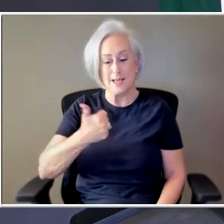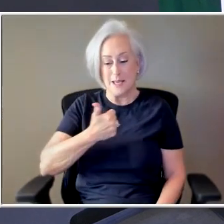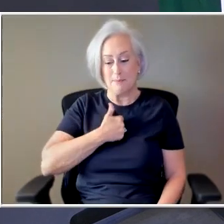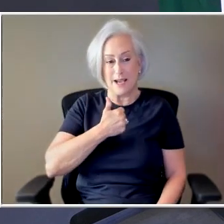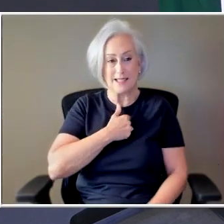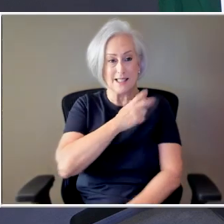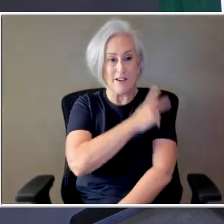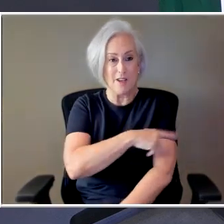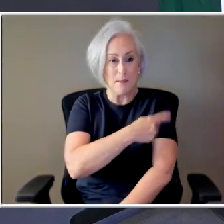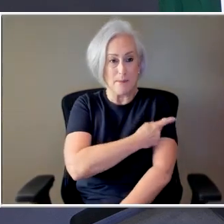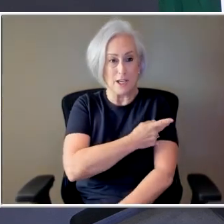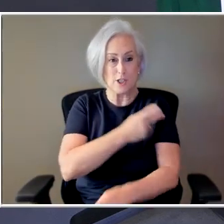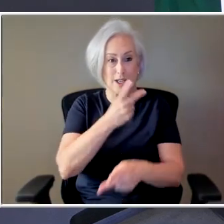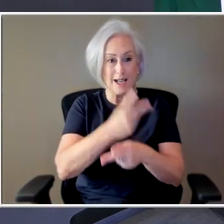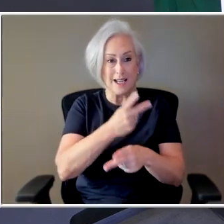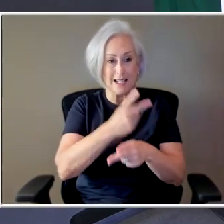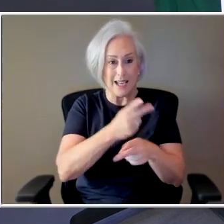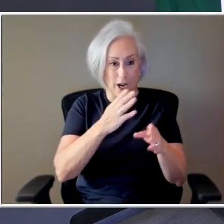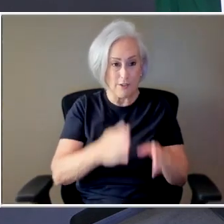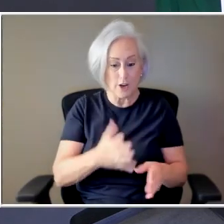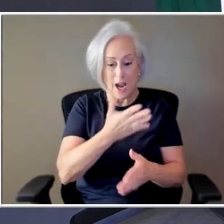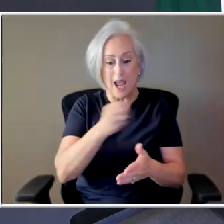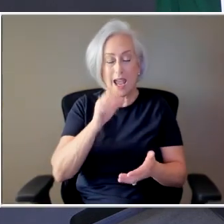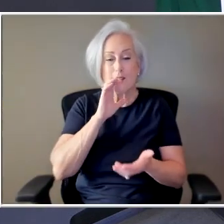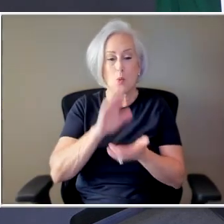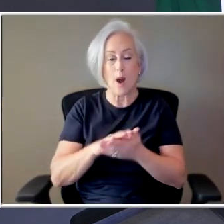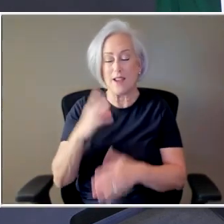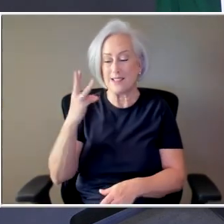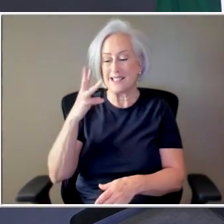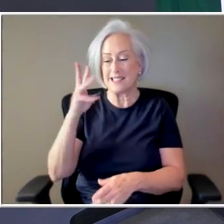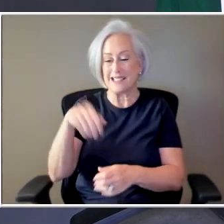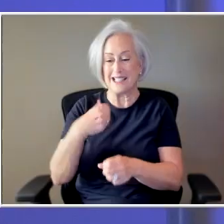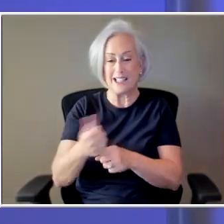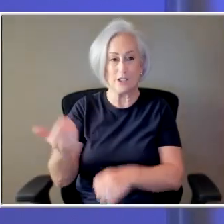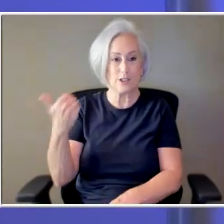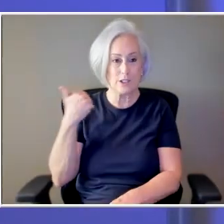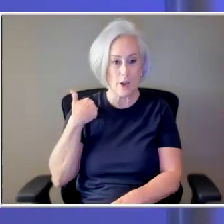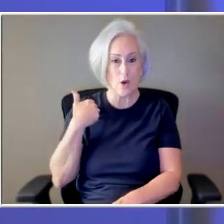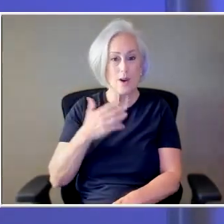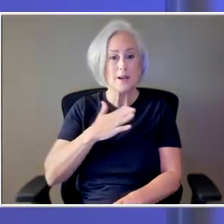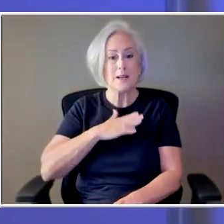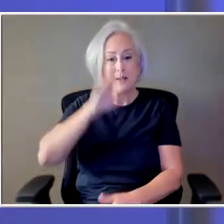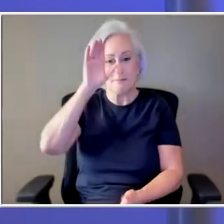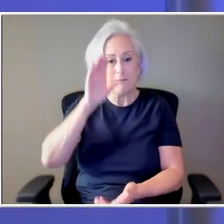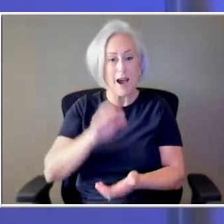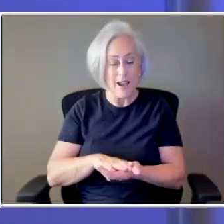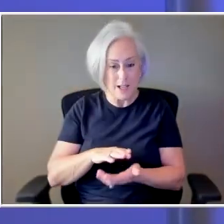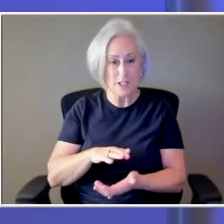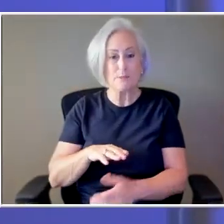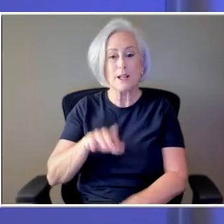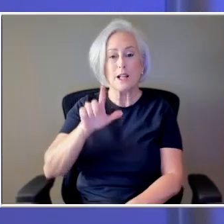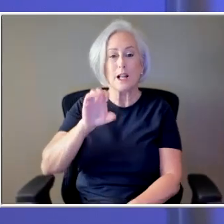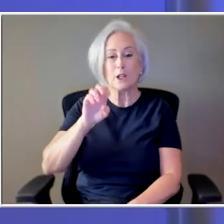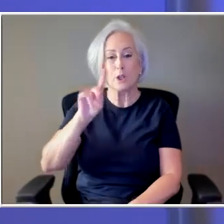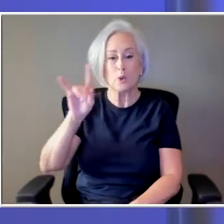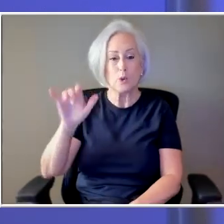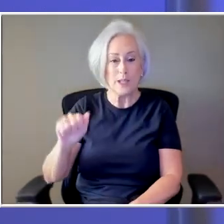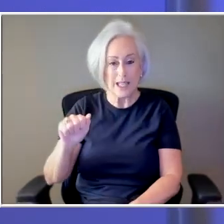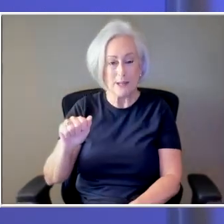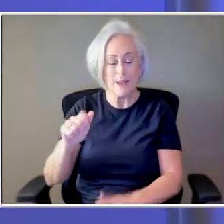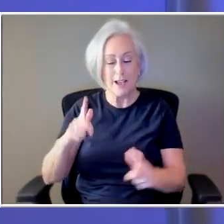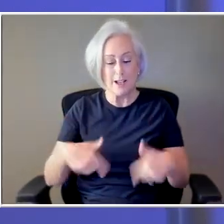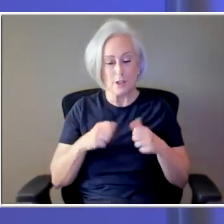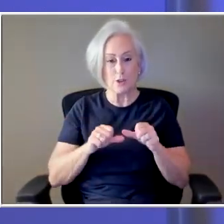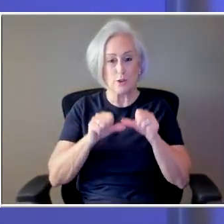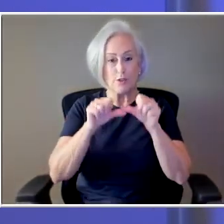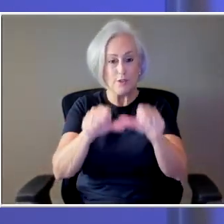wife 16 years ago. My husband is a leukemia survivor and had an allo bone marrow transplant, and so that's why I even went to nursing